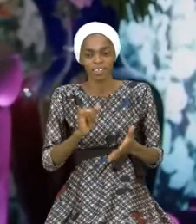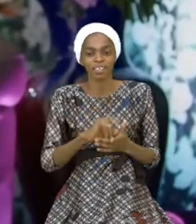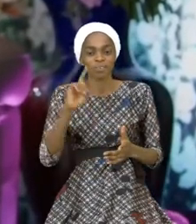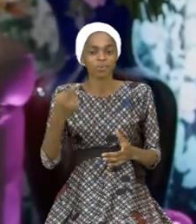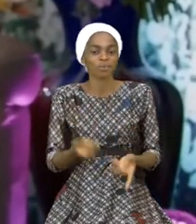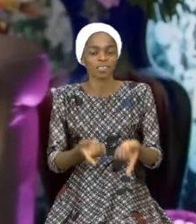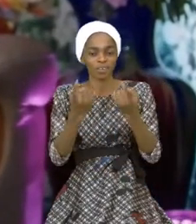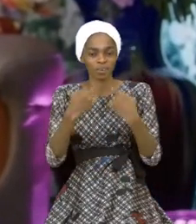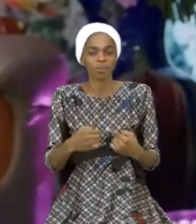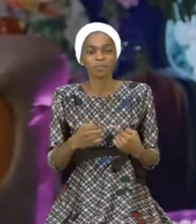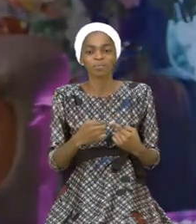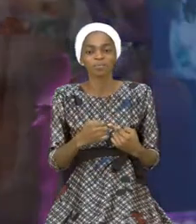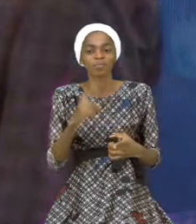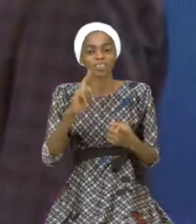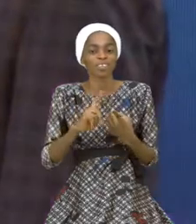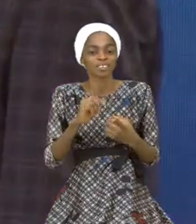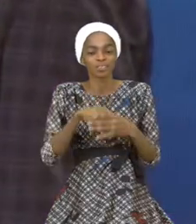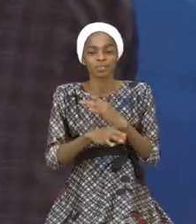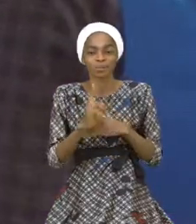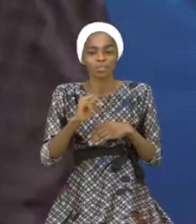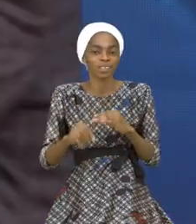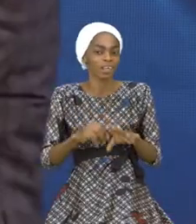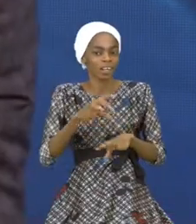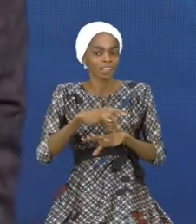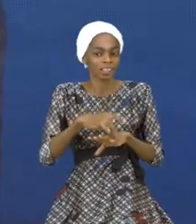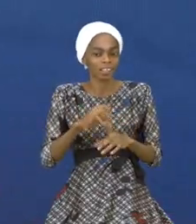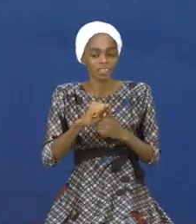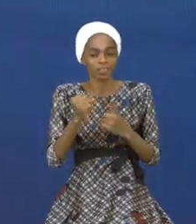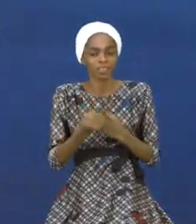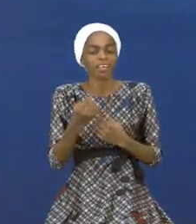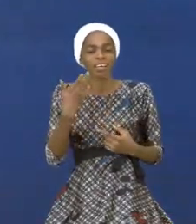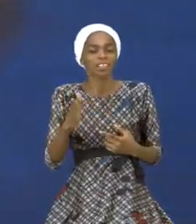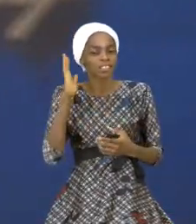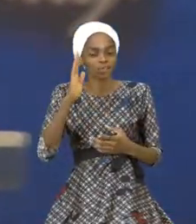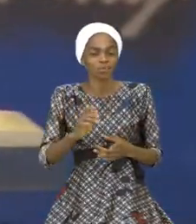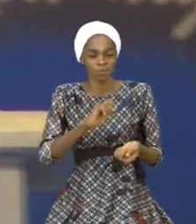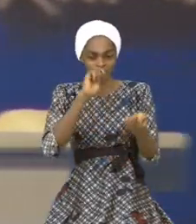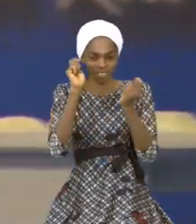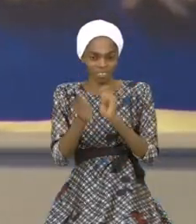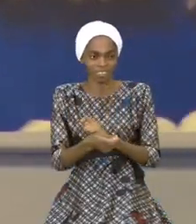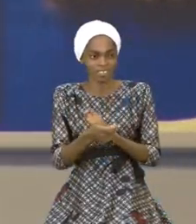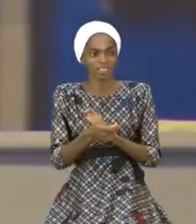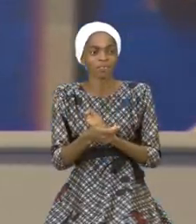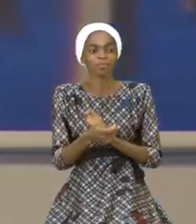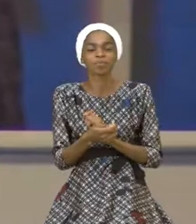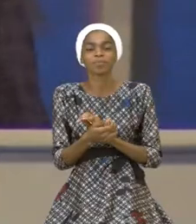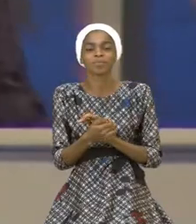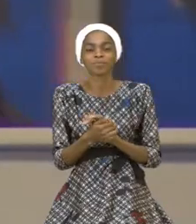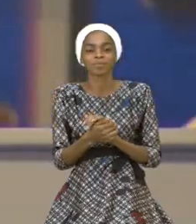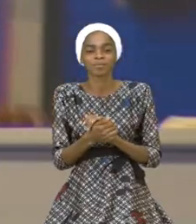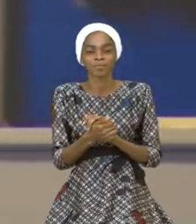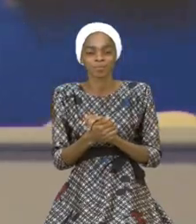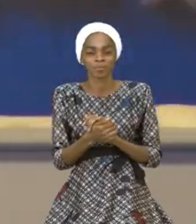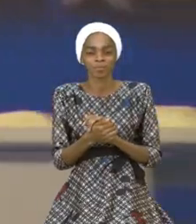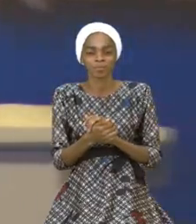But then, if things are going to change, if the mark of heaven is going to be upon your